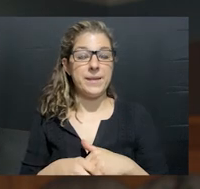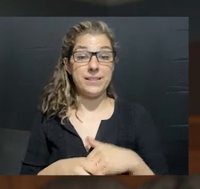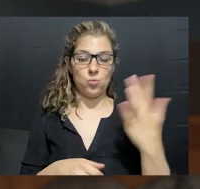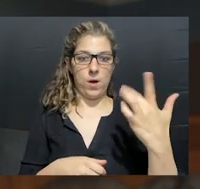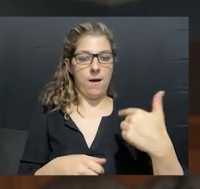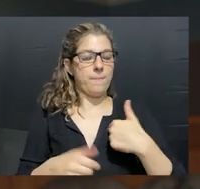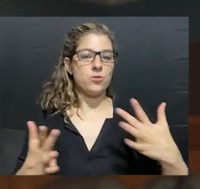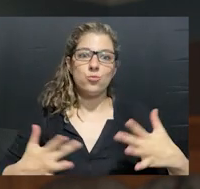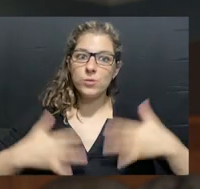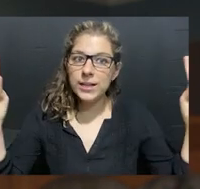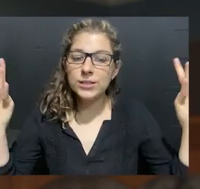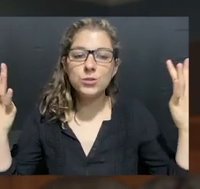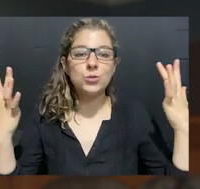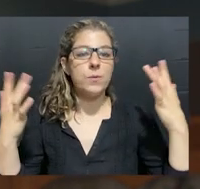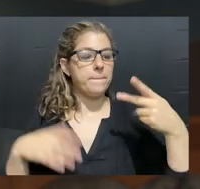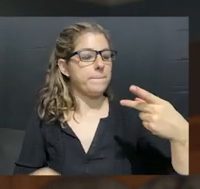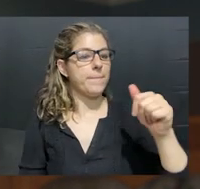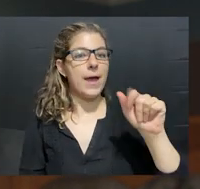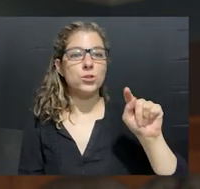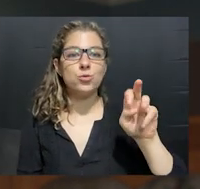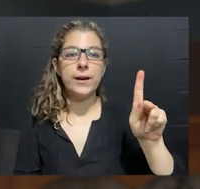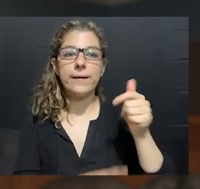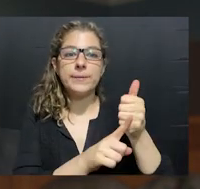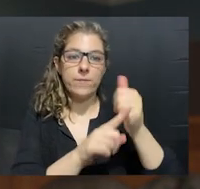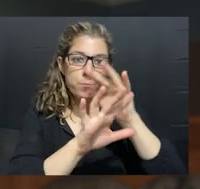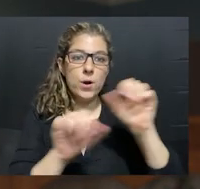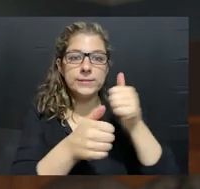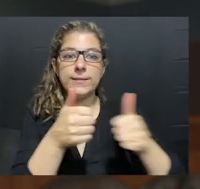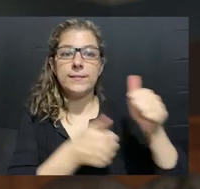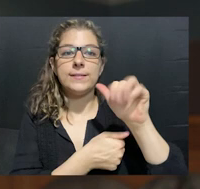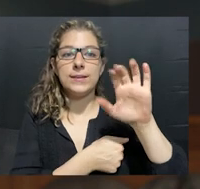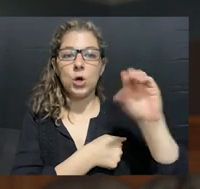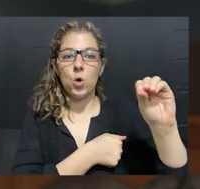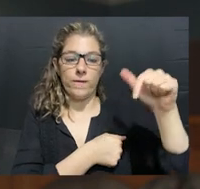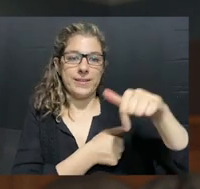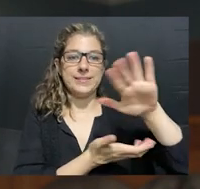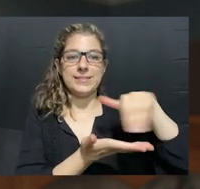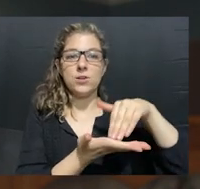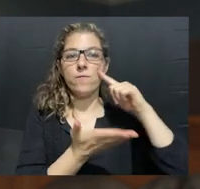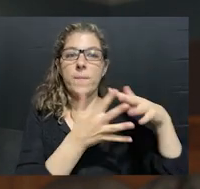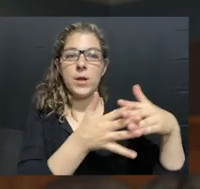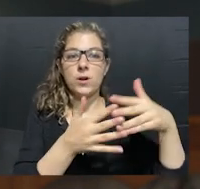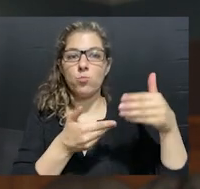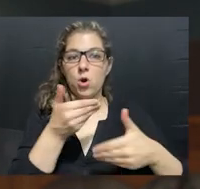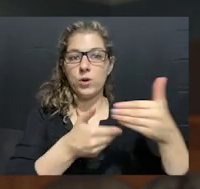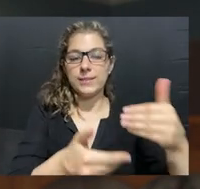I'm beyond thrilled to call Patrick Gaspard, the president and CEO of the Center for American